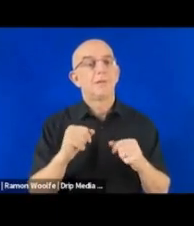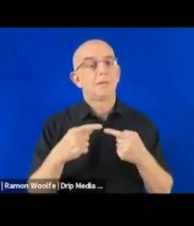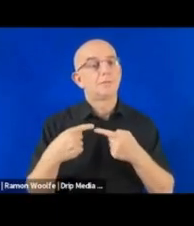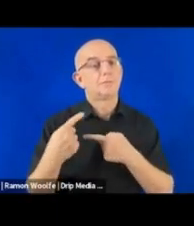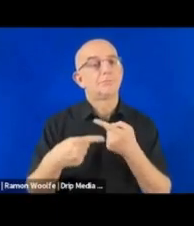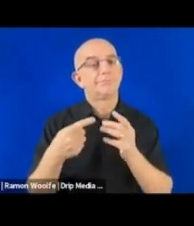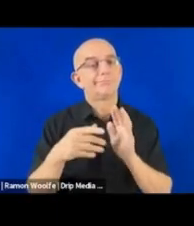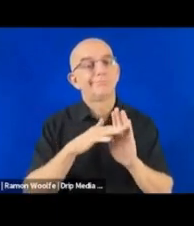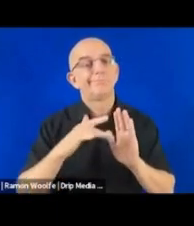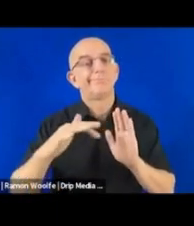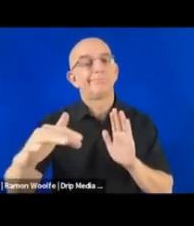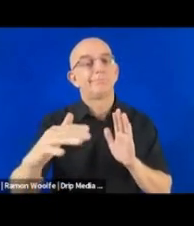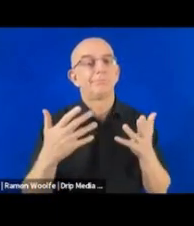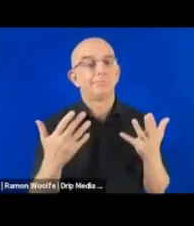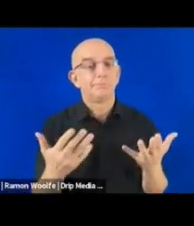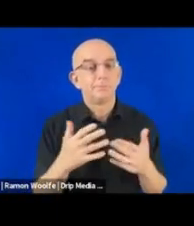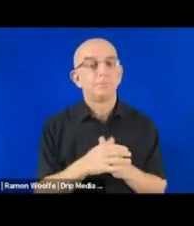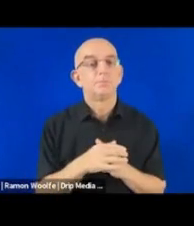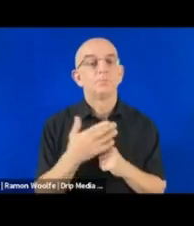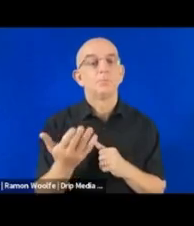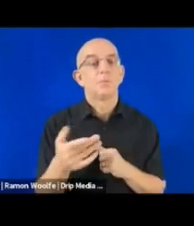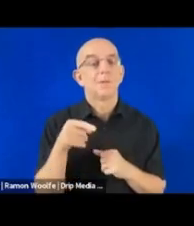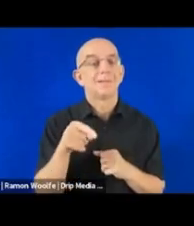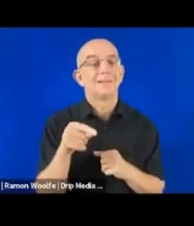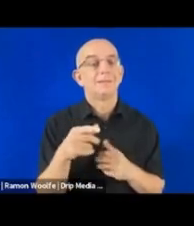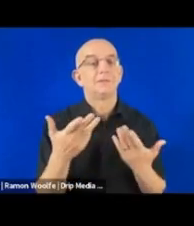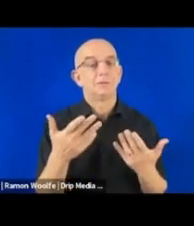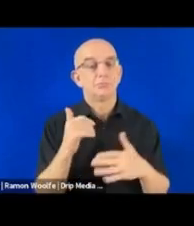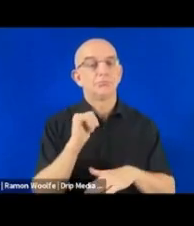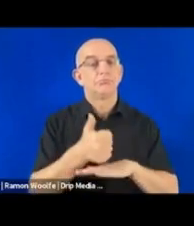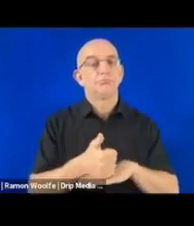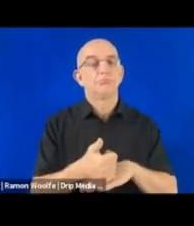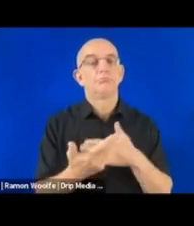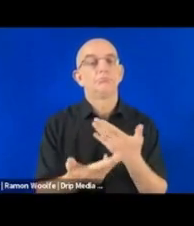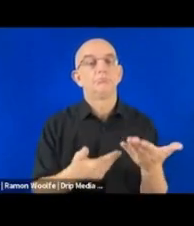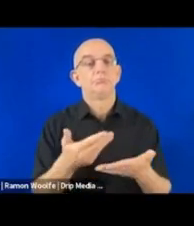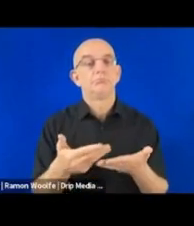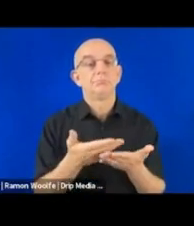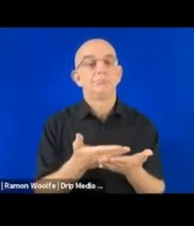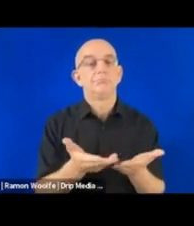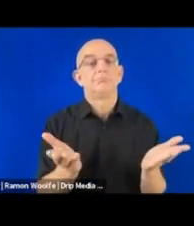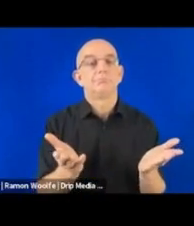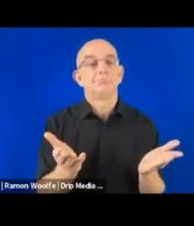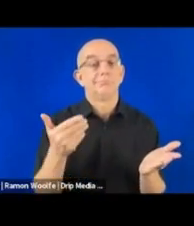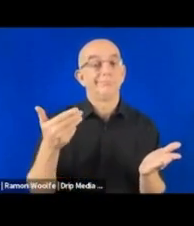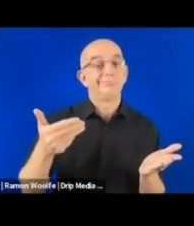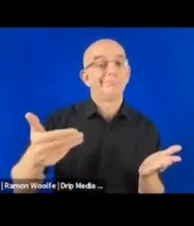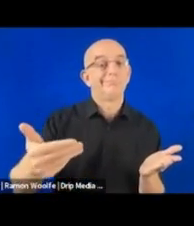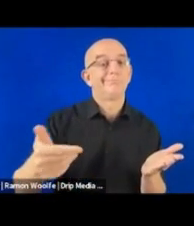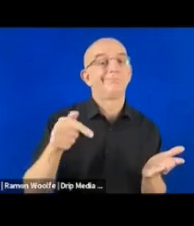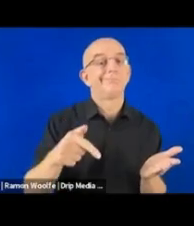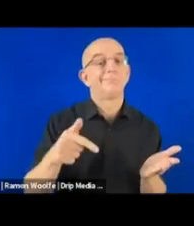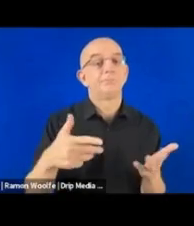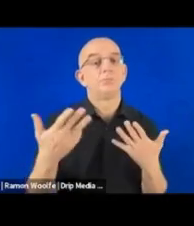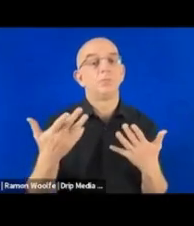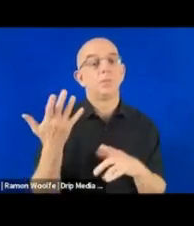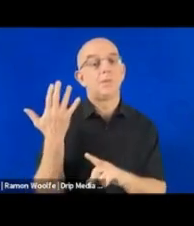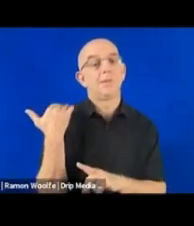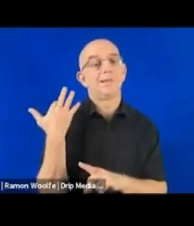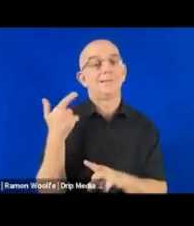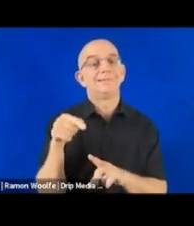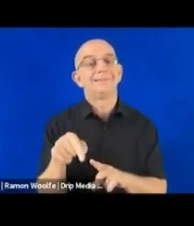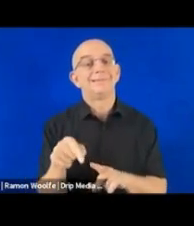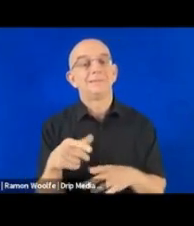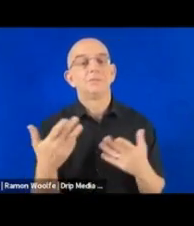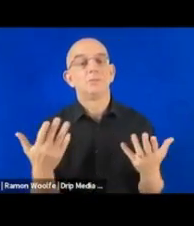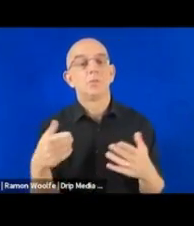transform is basically impacted to a number of individuals who basically also through the snowball effect are going to